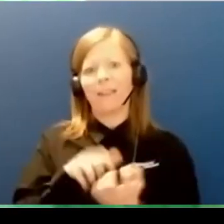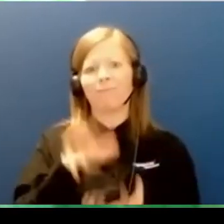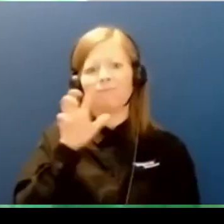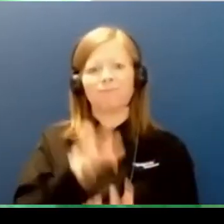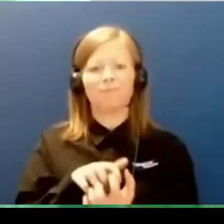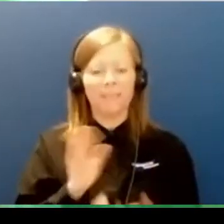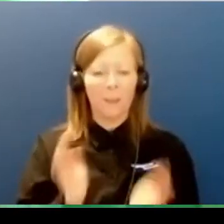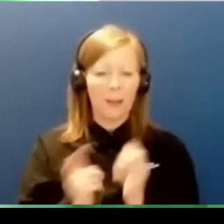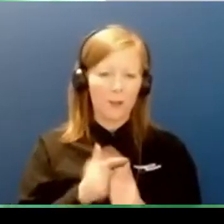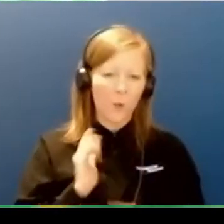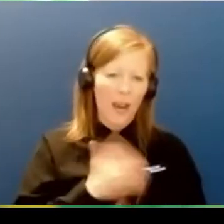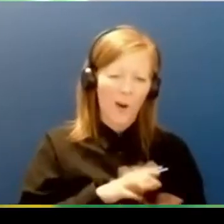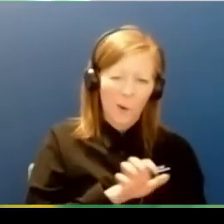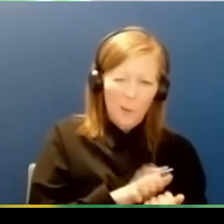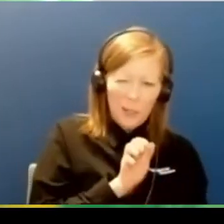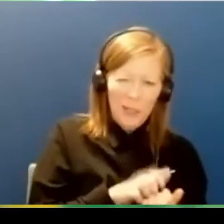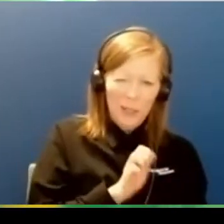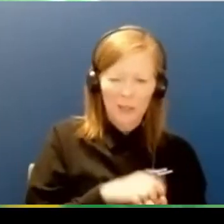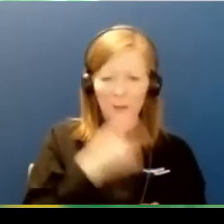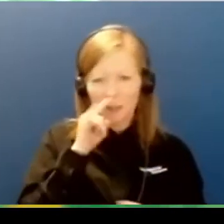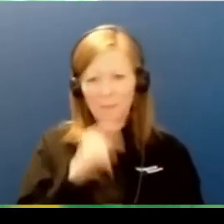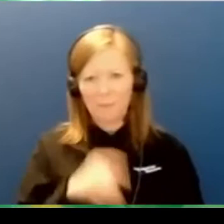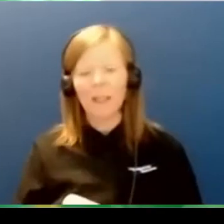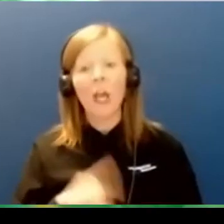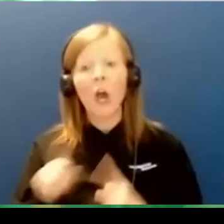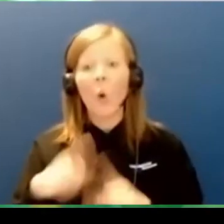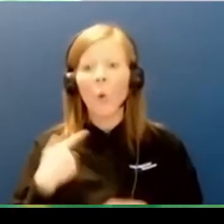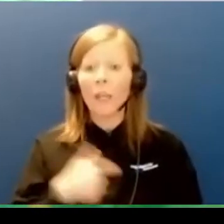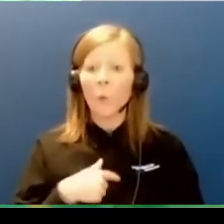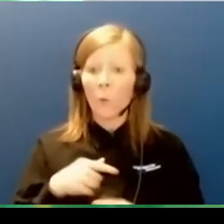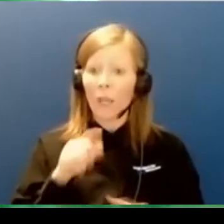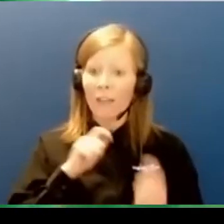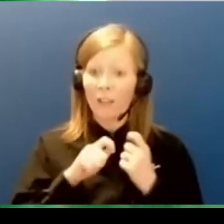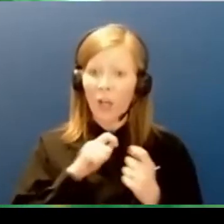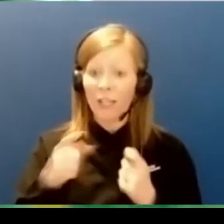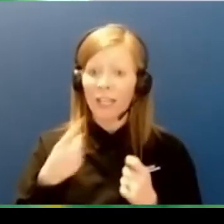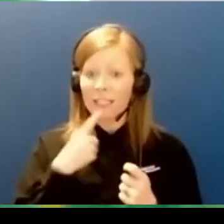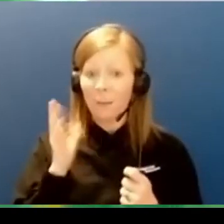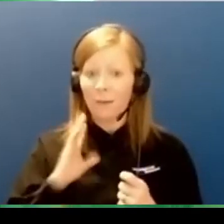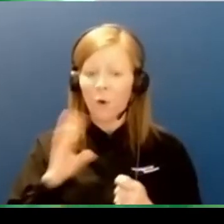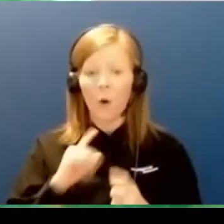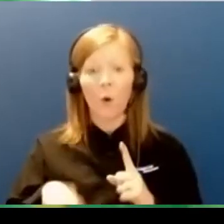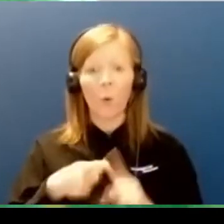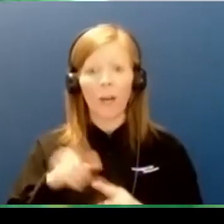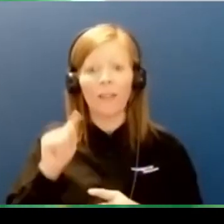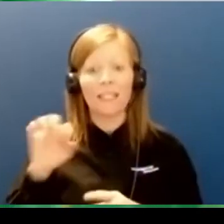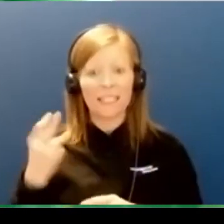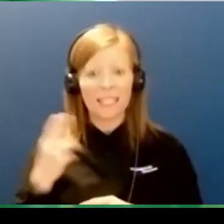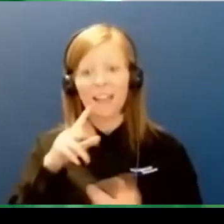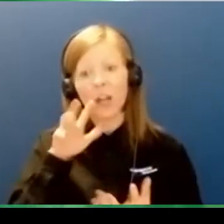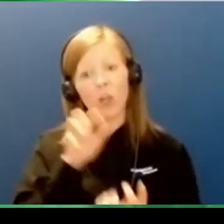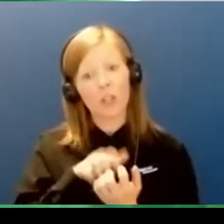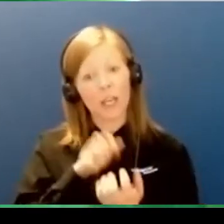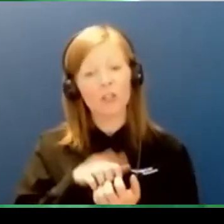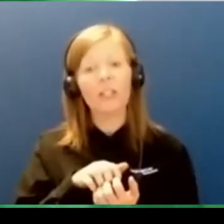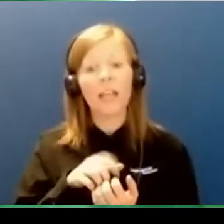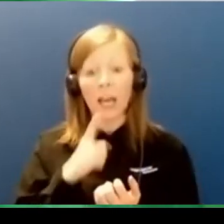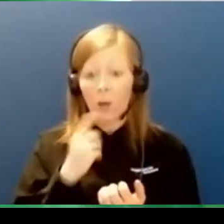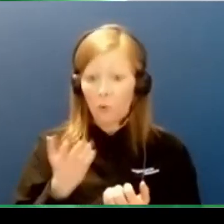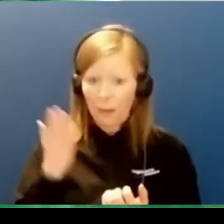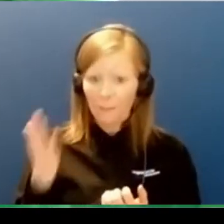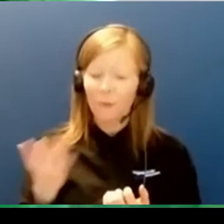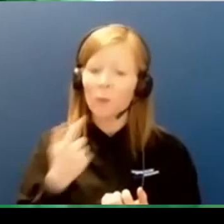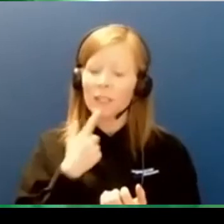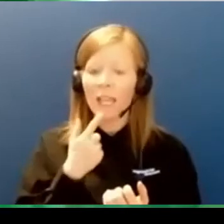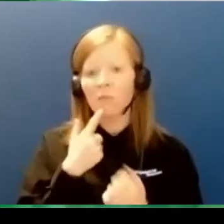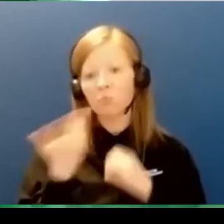teeth. When we do the flossing, like I showed before, once the teeth are touching, that's when we recommend. And I would say that we start seeing